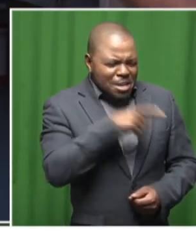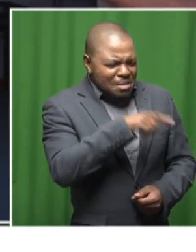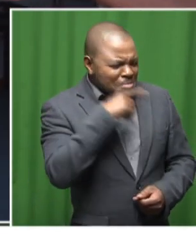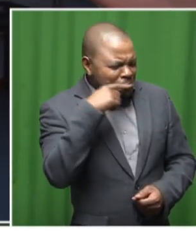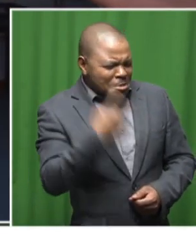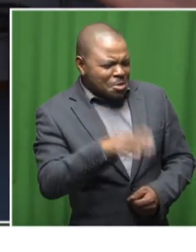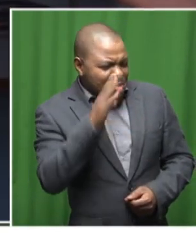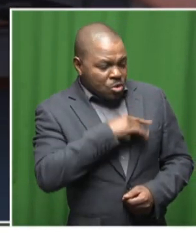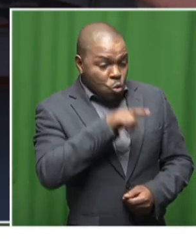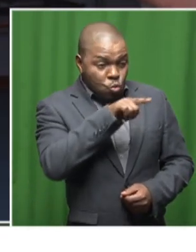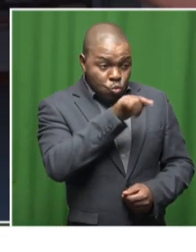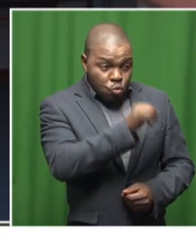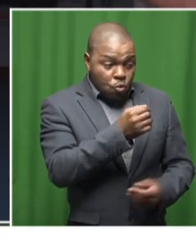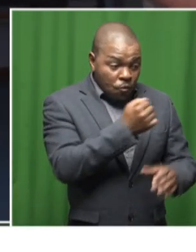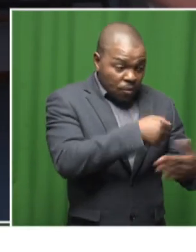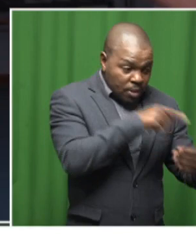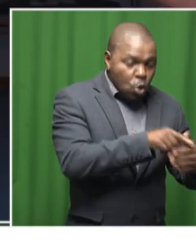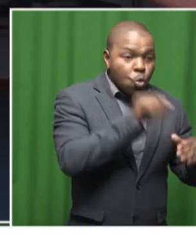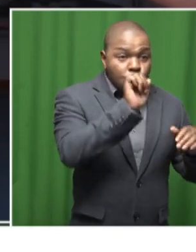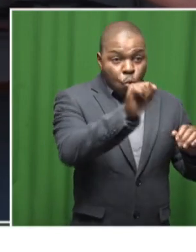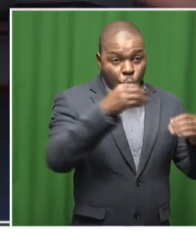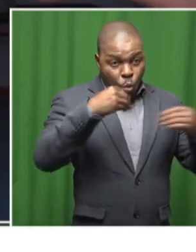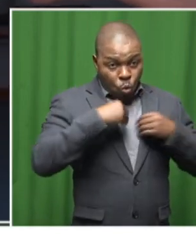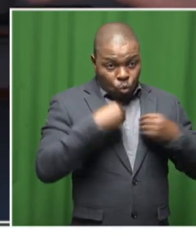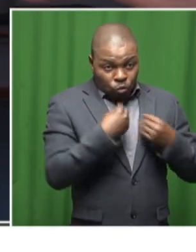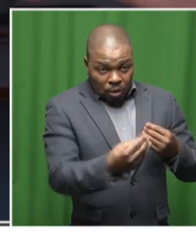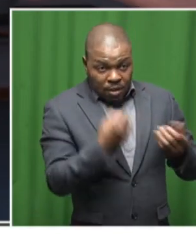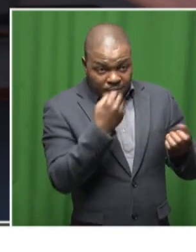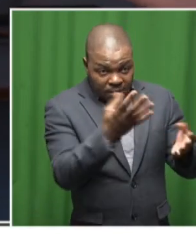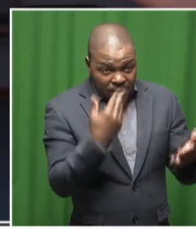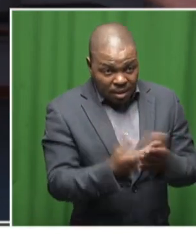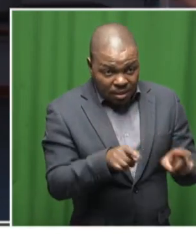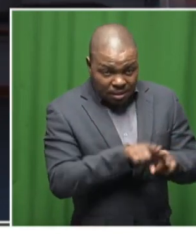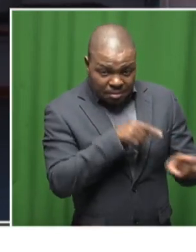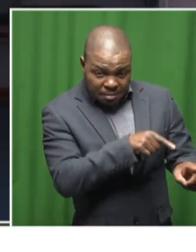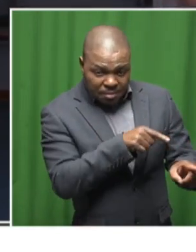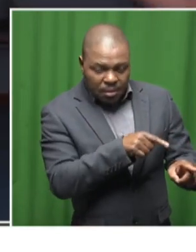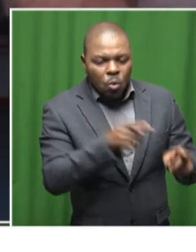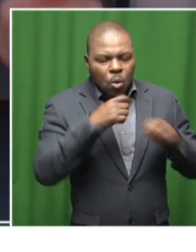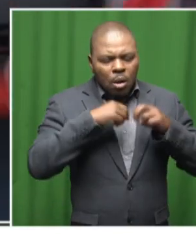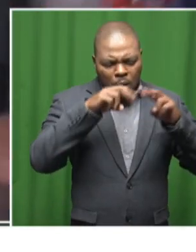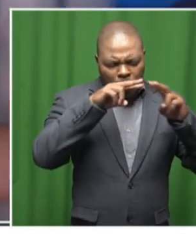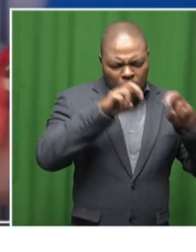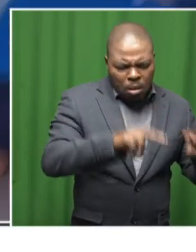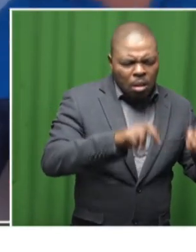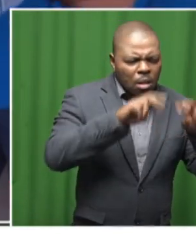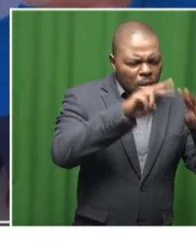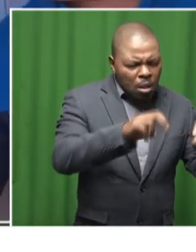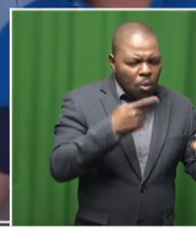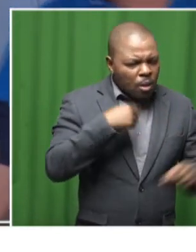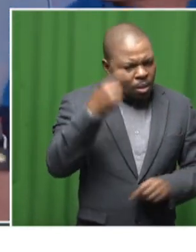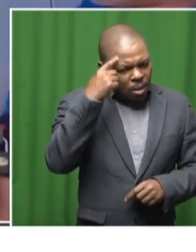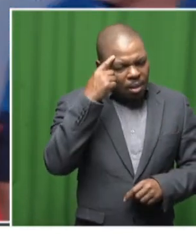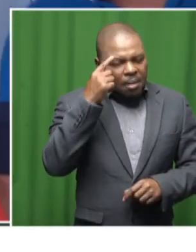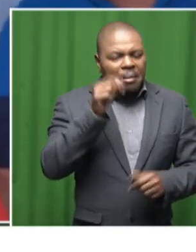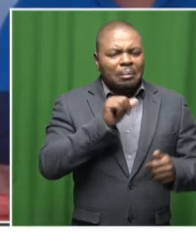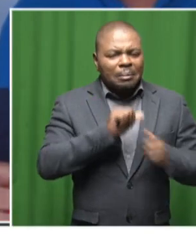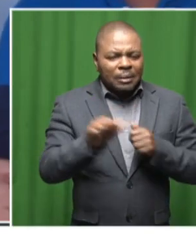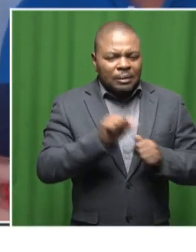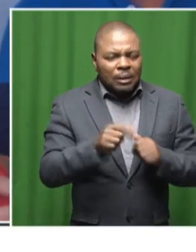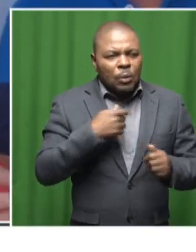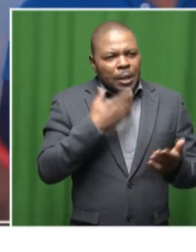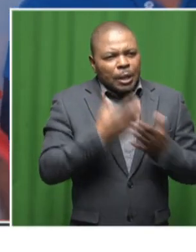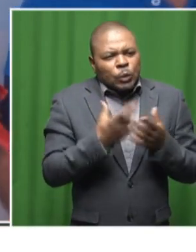Would you give it to your own child? So those are some of the things that came out from the research. And we actually thought that let's see what it is that we